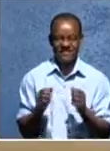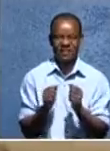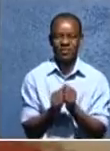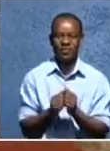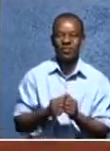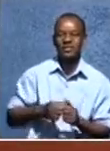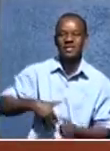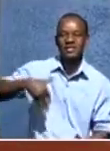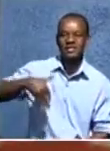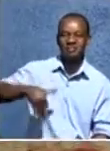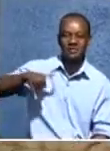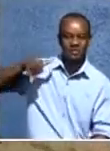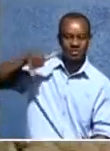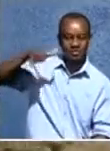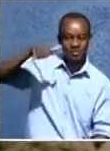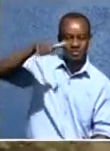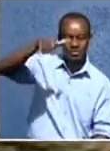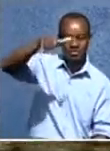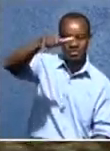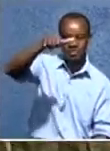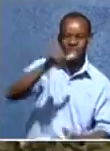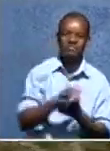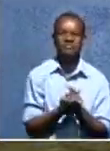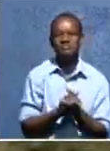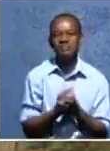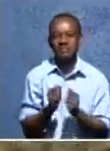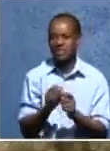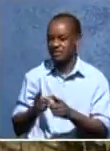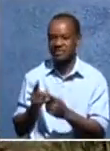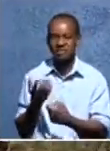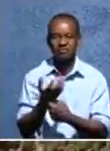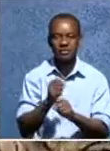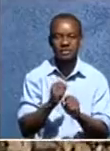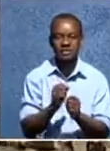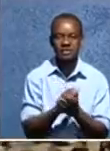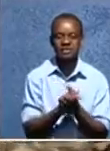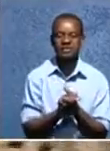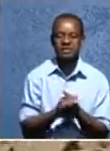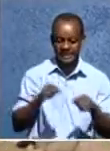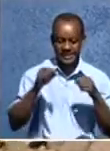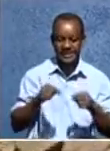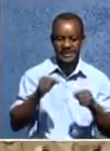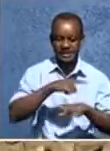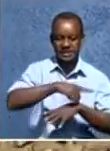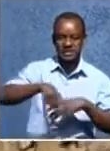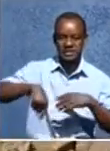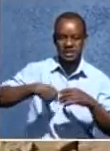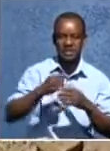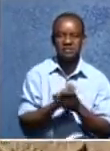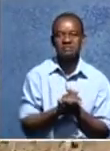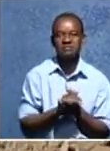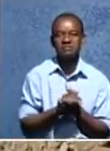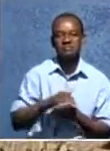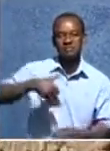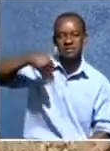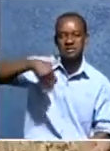are working on joint projects or joint management marketing projects in the source countries where we are operating together. And then, of